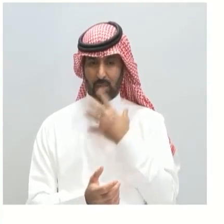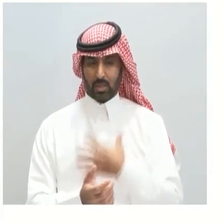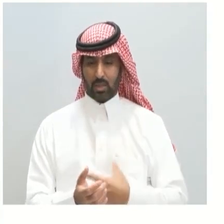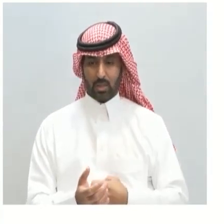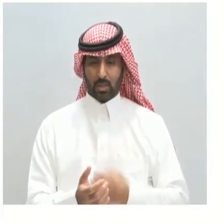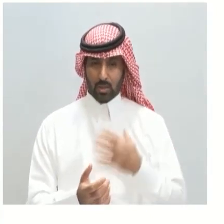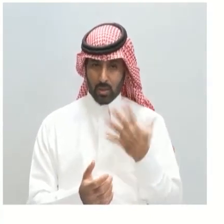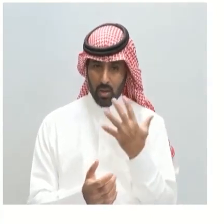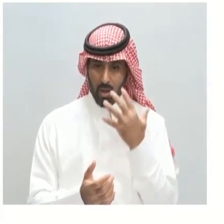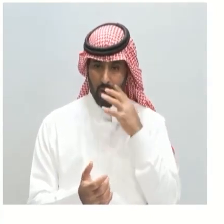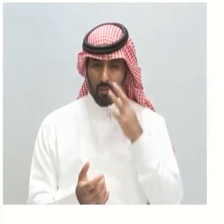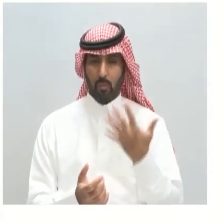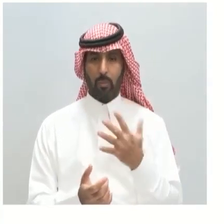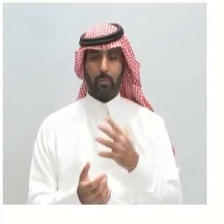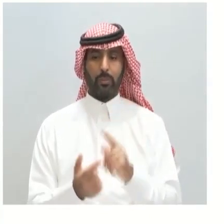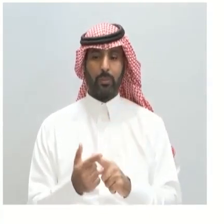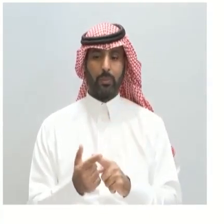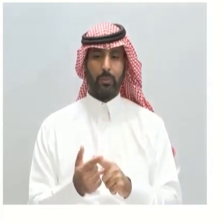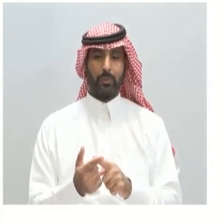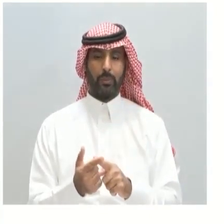scared, and so on. So we can say,